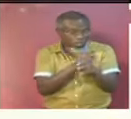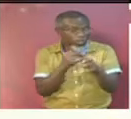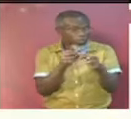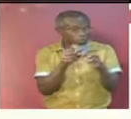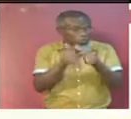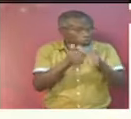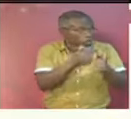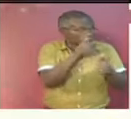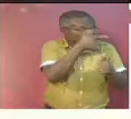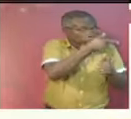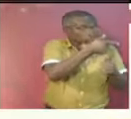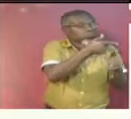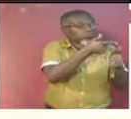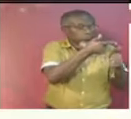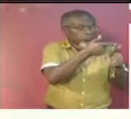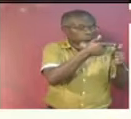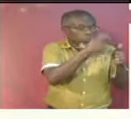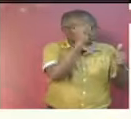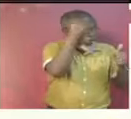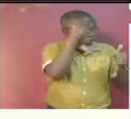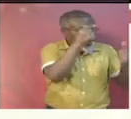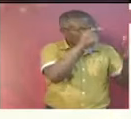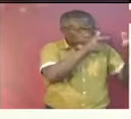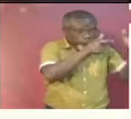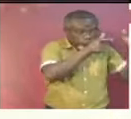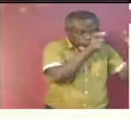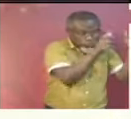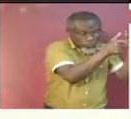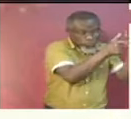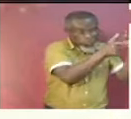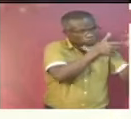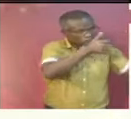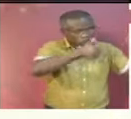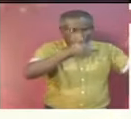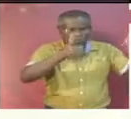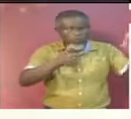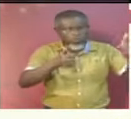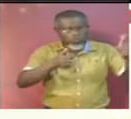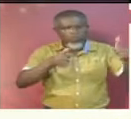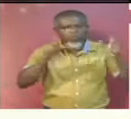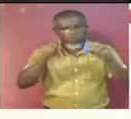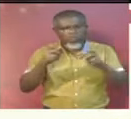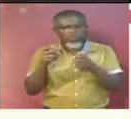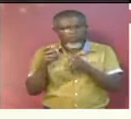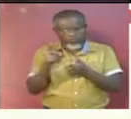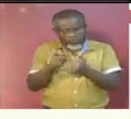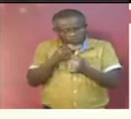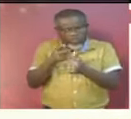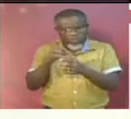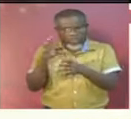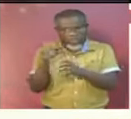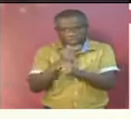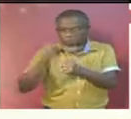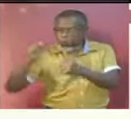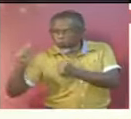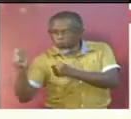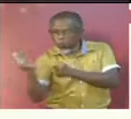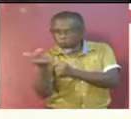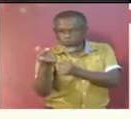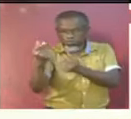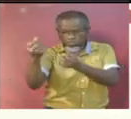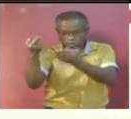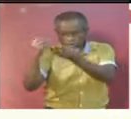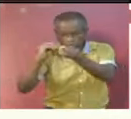backfilling, retrospectively going back and making sure that we have all the data before we give a proportion, because the proportions can be skewed by which data you